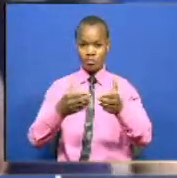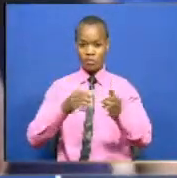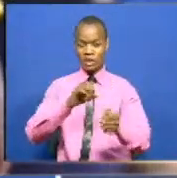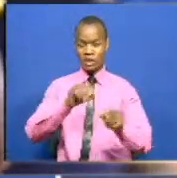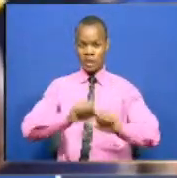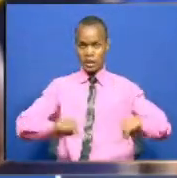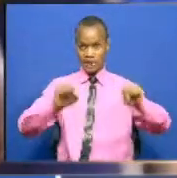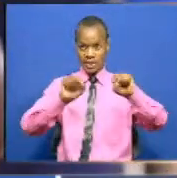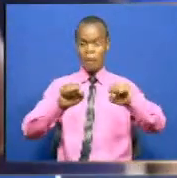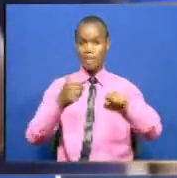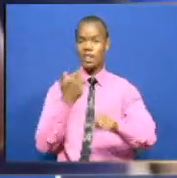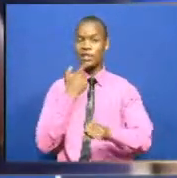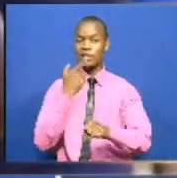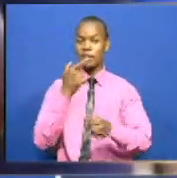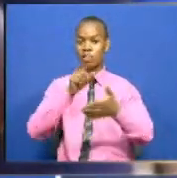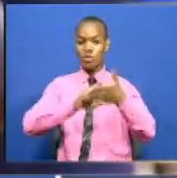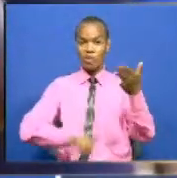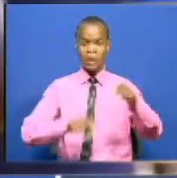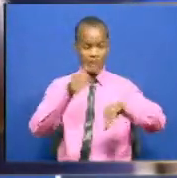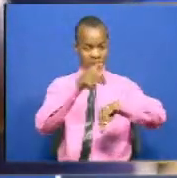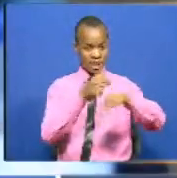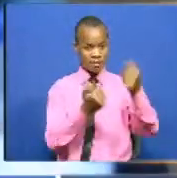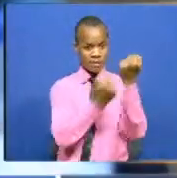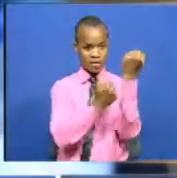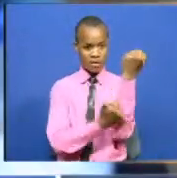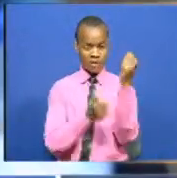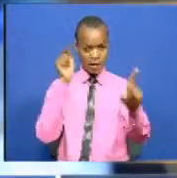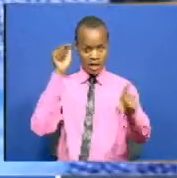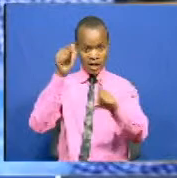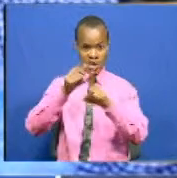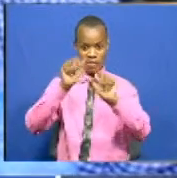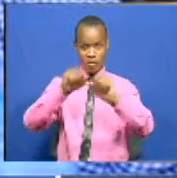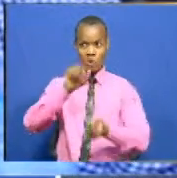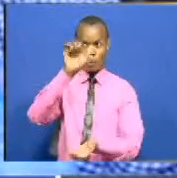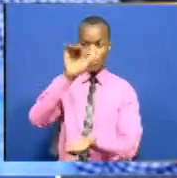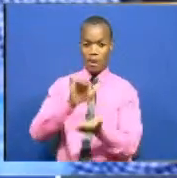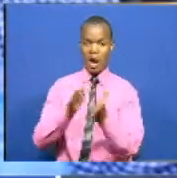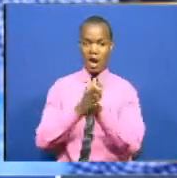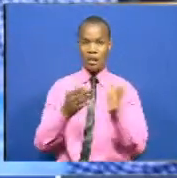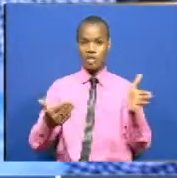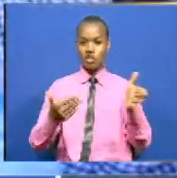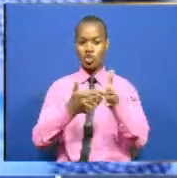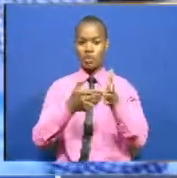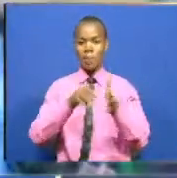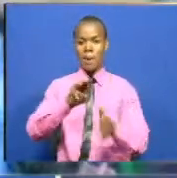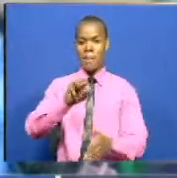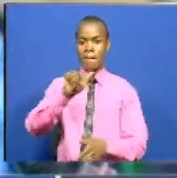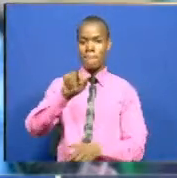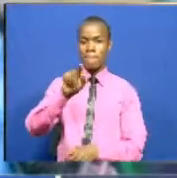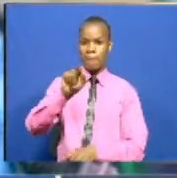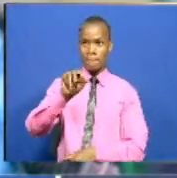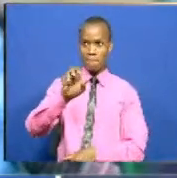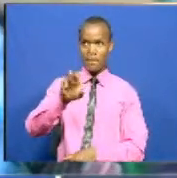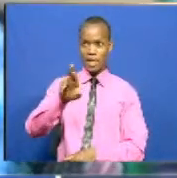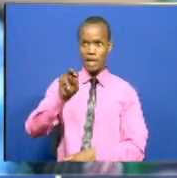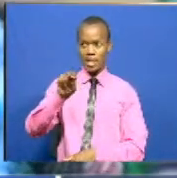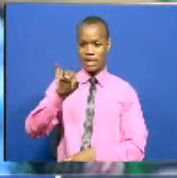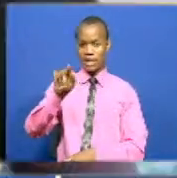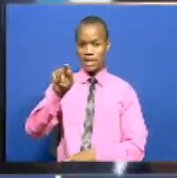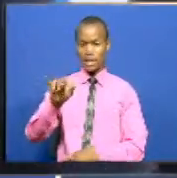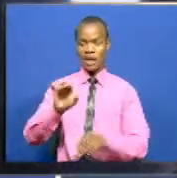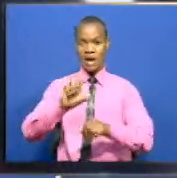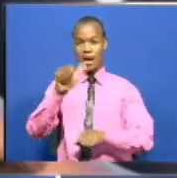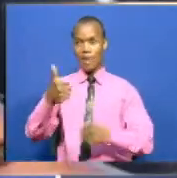providing infrastructural support, they were seeking to reduce and eventually stop the number of maternity referrals to other health facilities miles